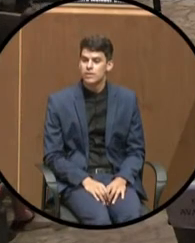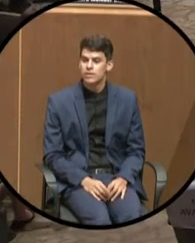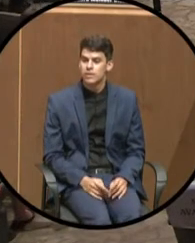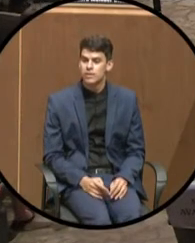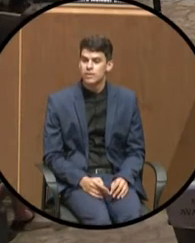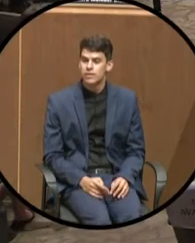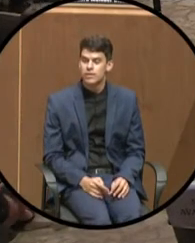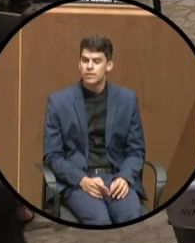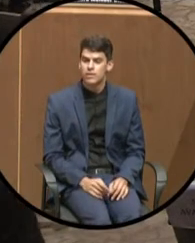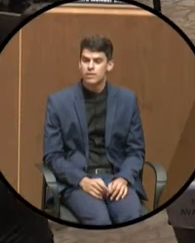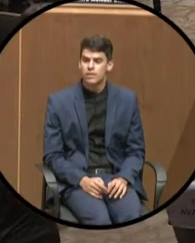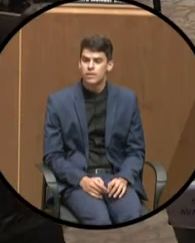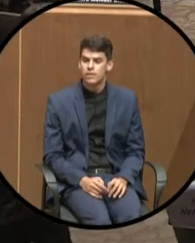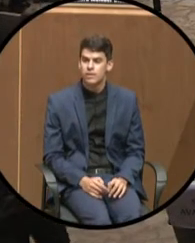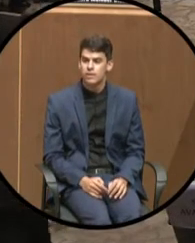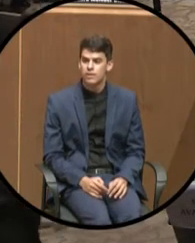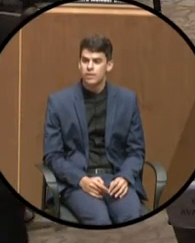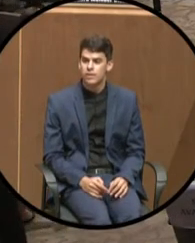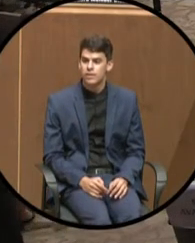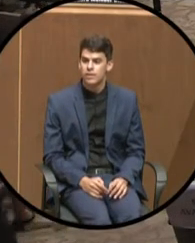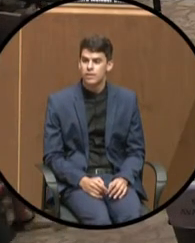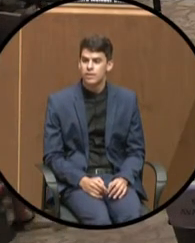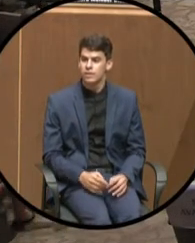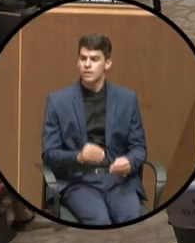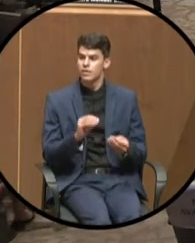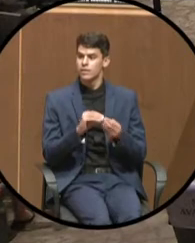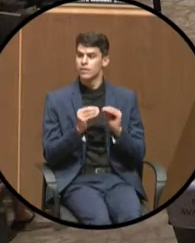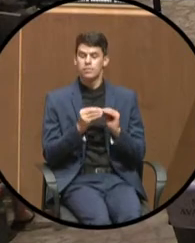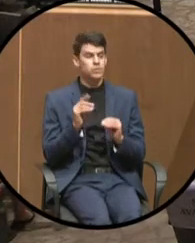Okay. Number 20?